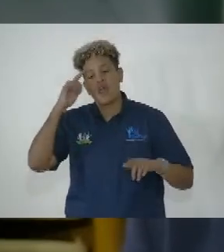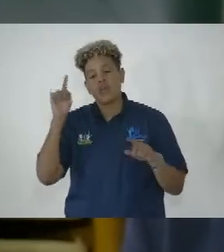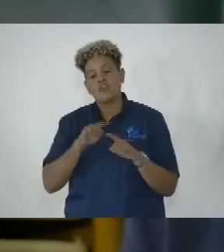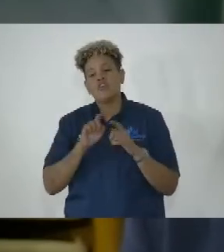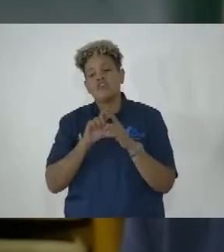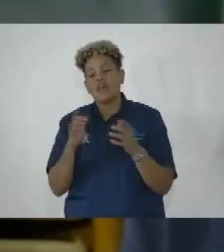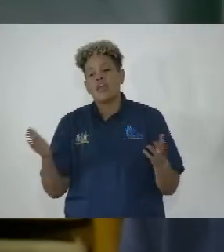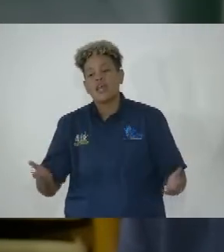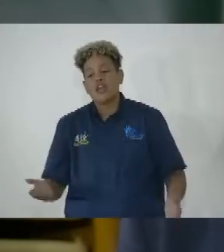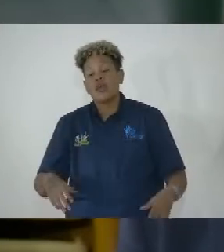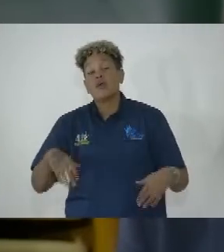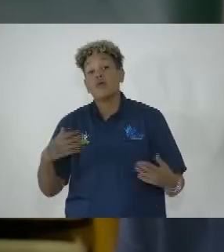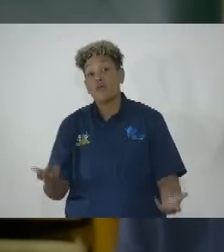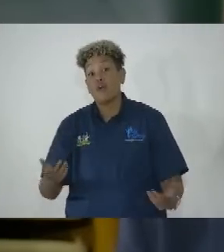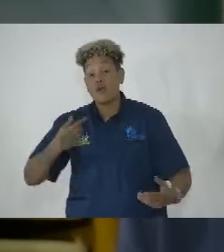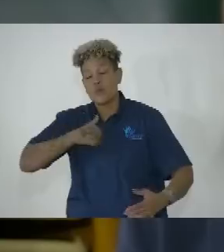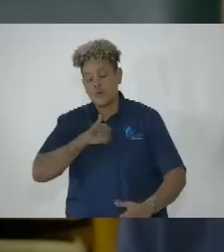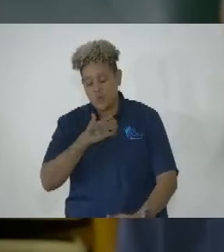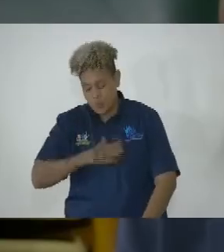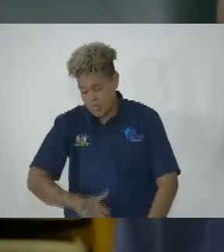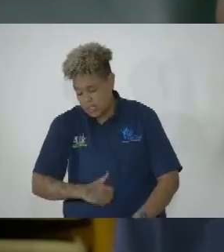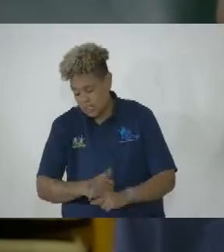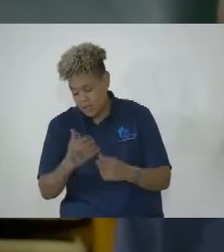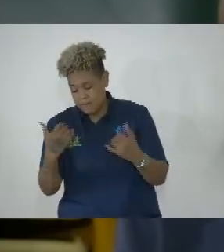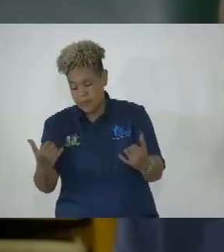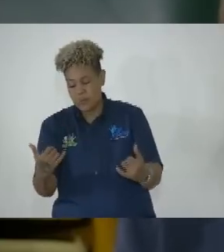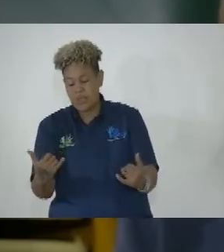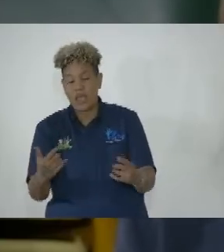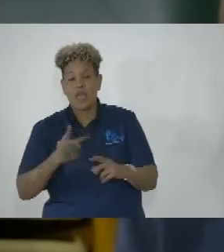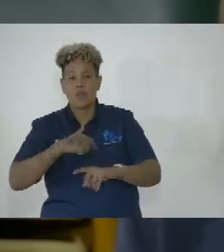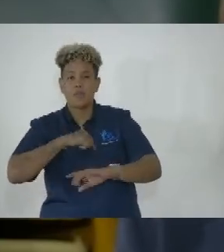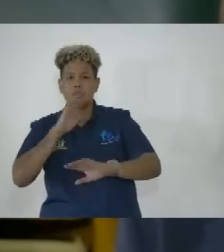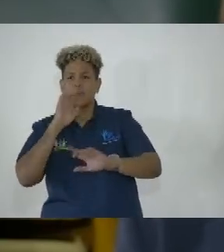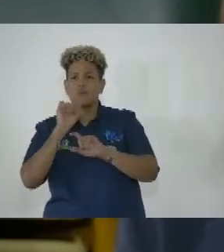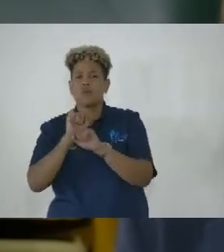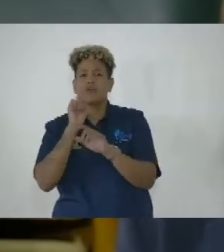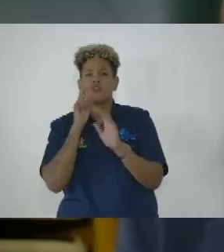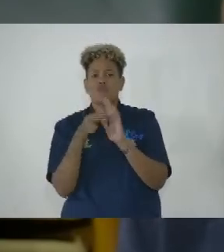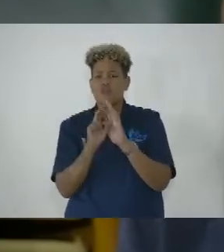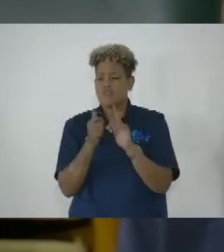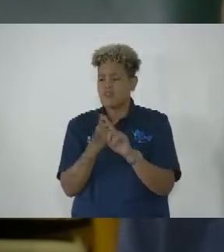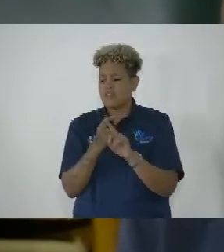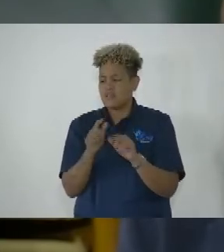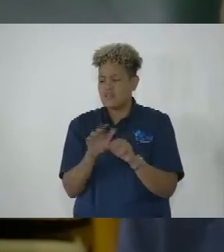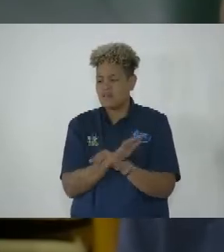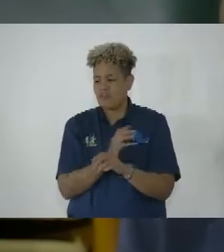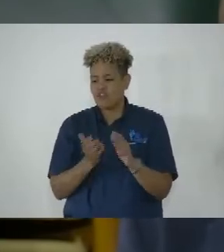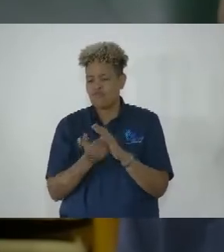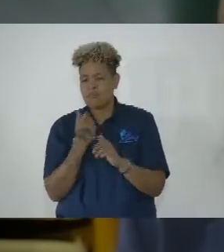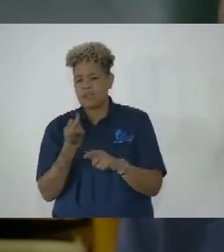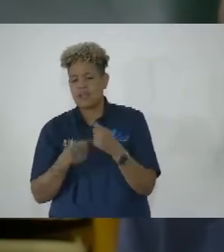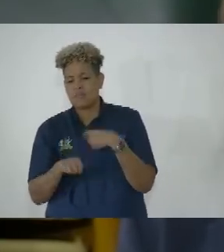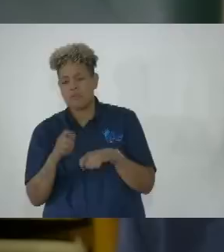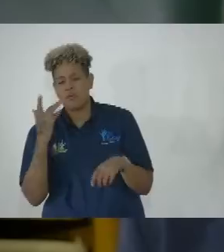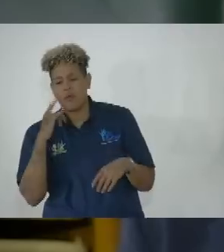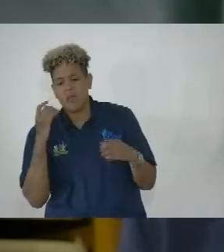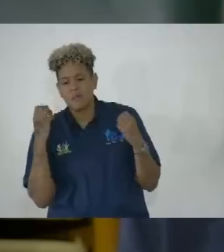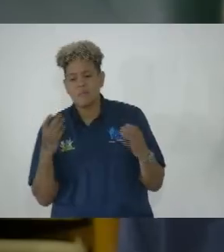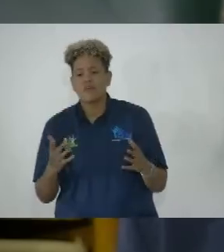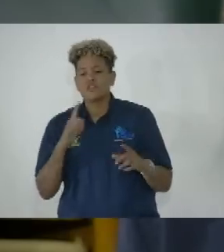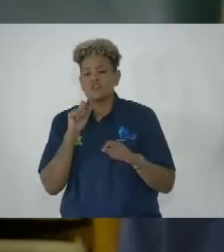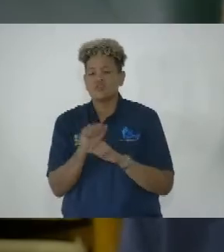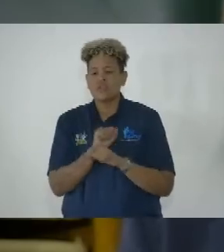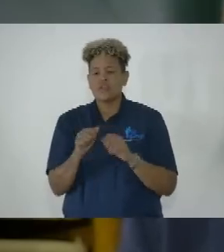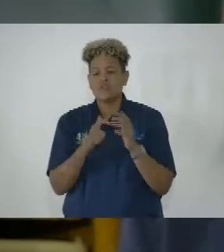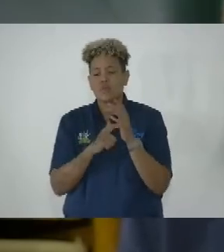here that we wish that today we were actually reviewing the full repeal and replace, because so much is required,